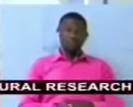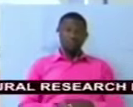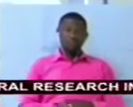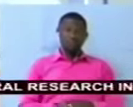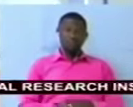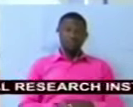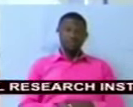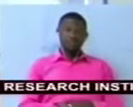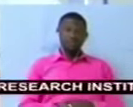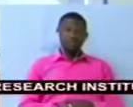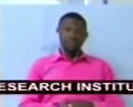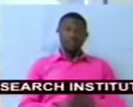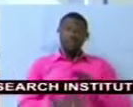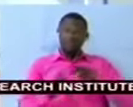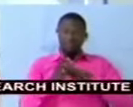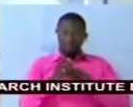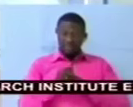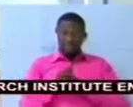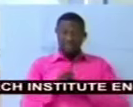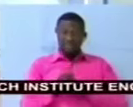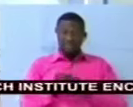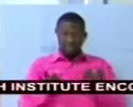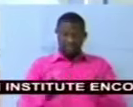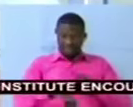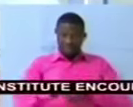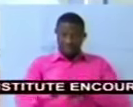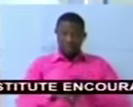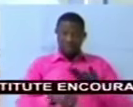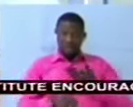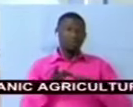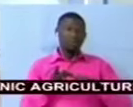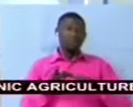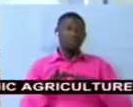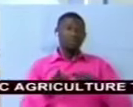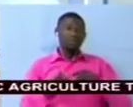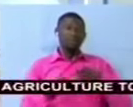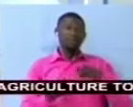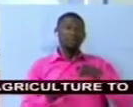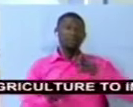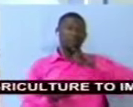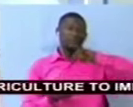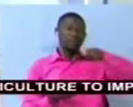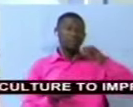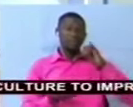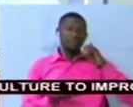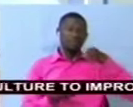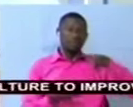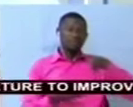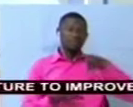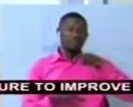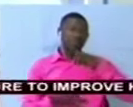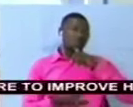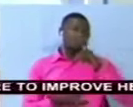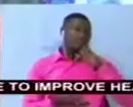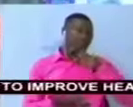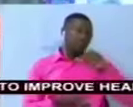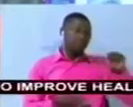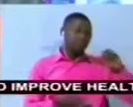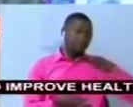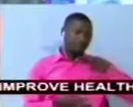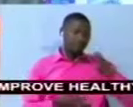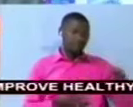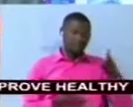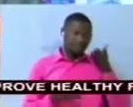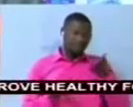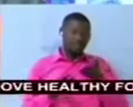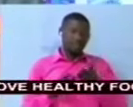time, you had Alhaji Mor present, Lamine Mane, and Dembo Mbaye. Very good. Bon mo ngi melni ñim lim